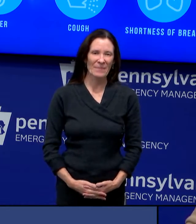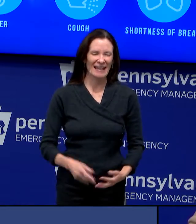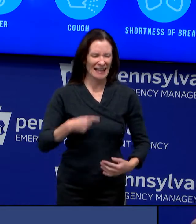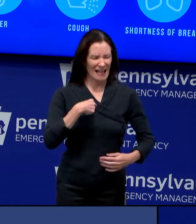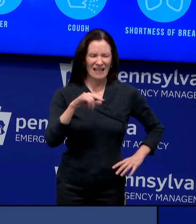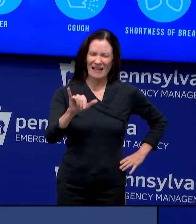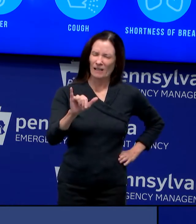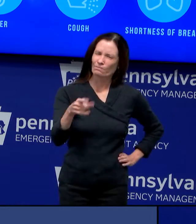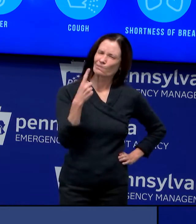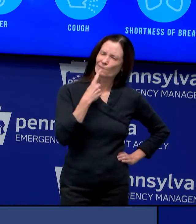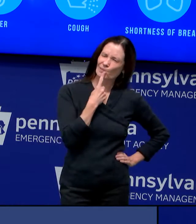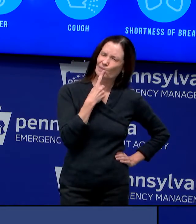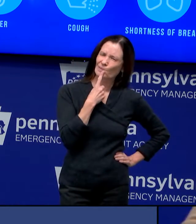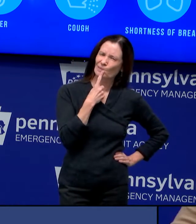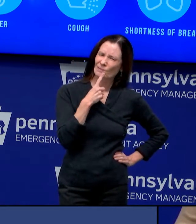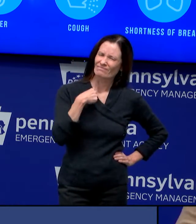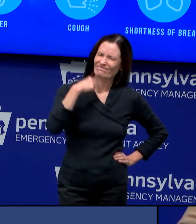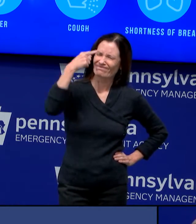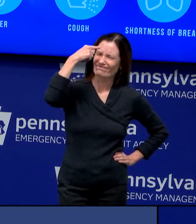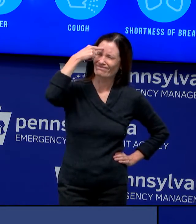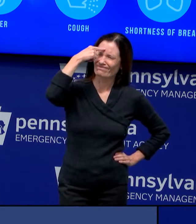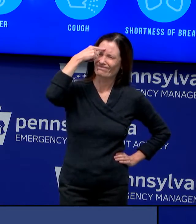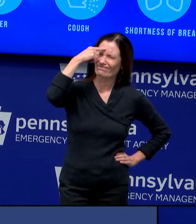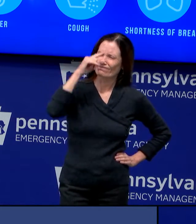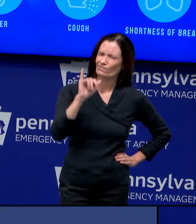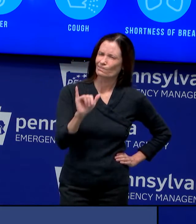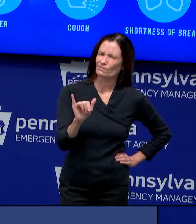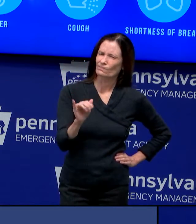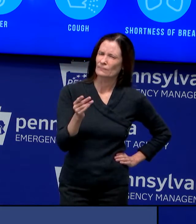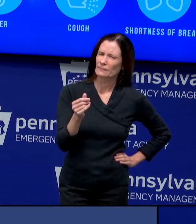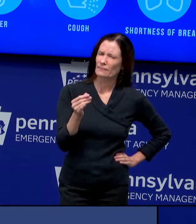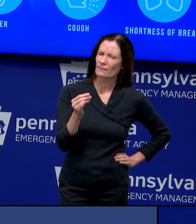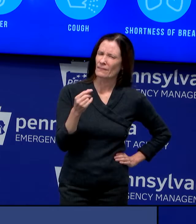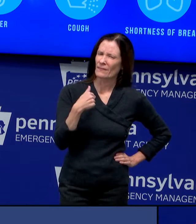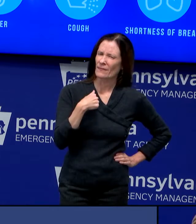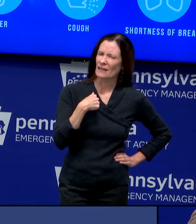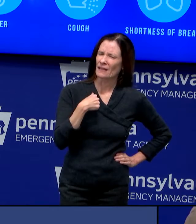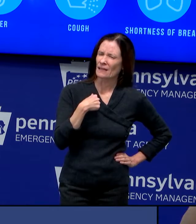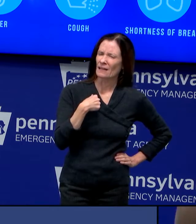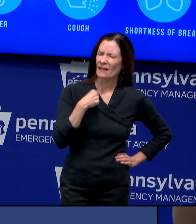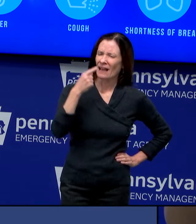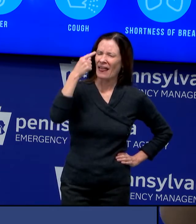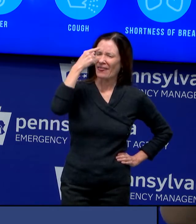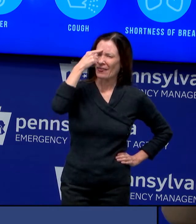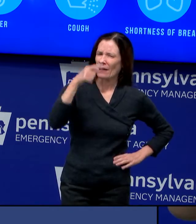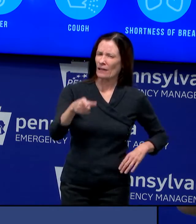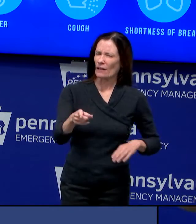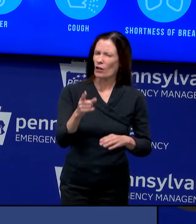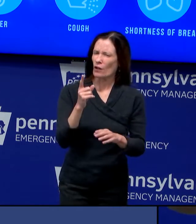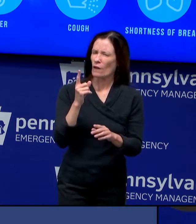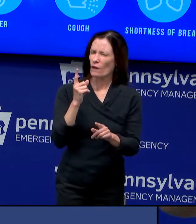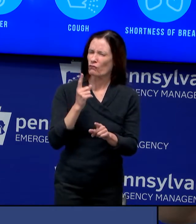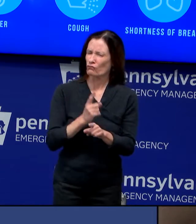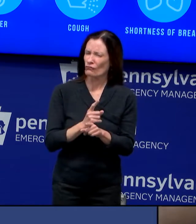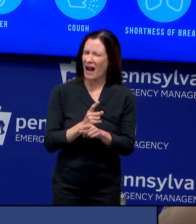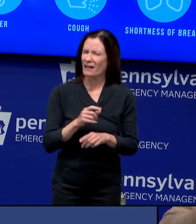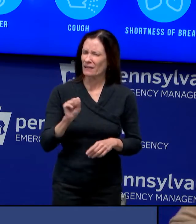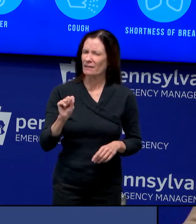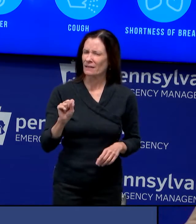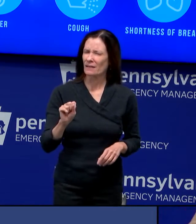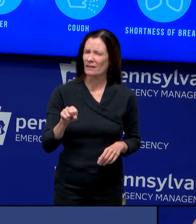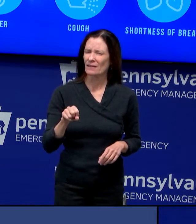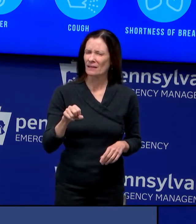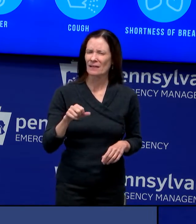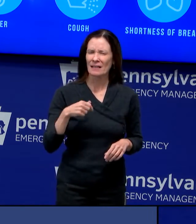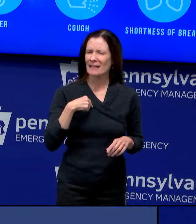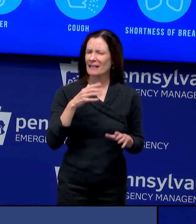second, but I think that that's correct. And it isn't going to be counties that are isolated. So